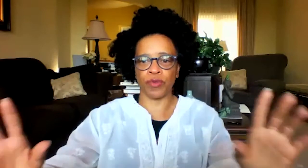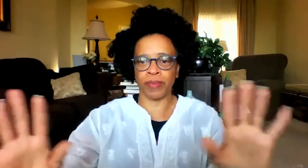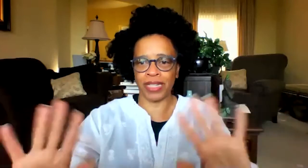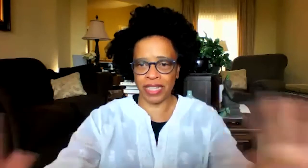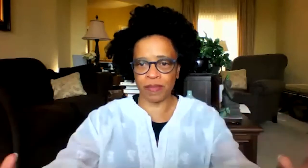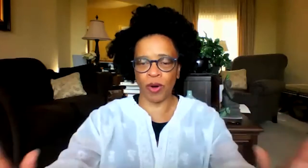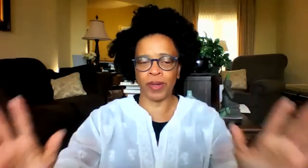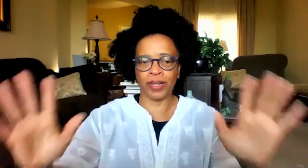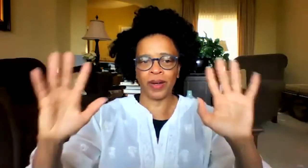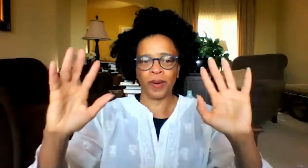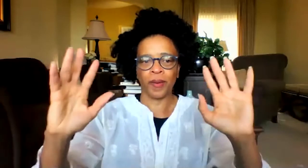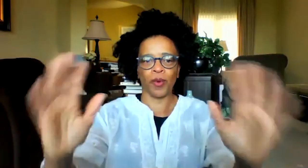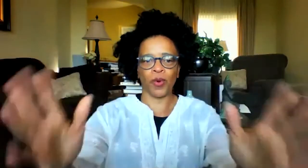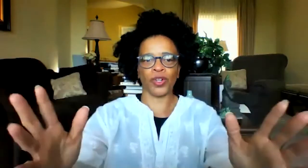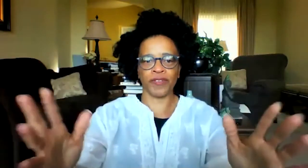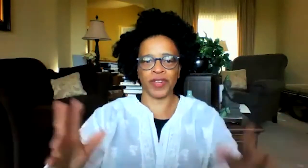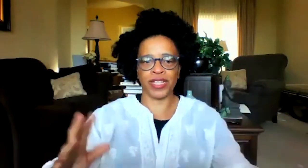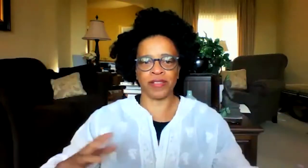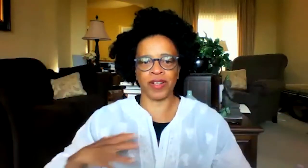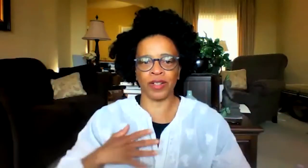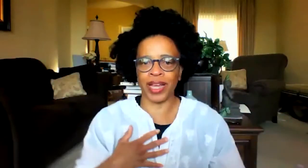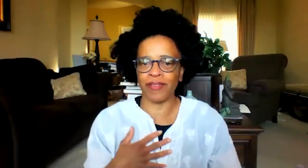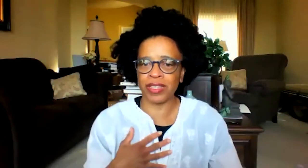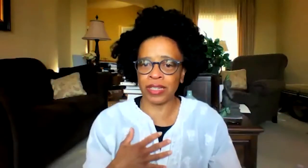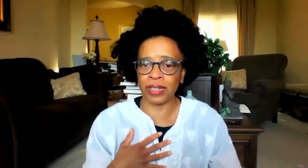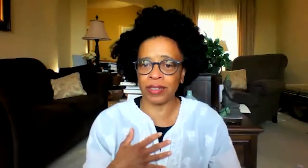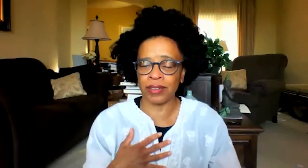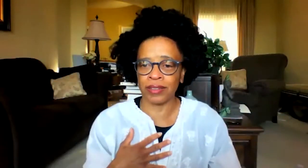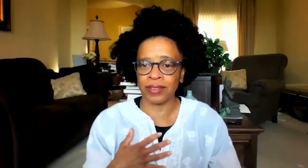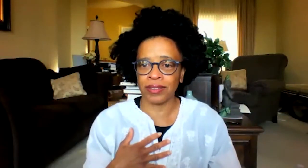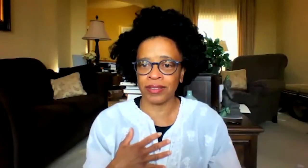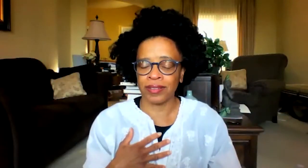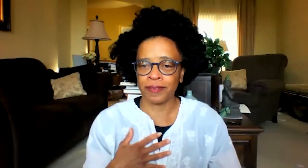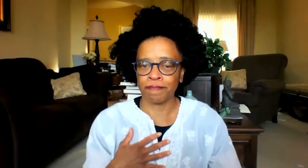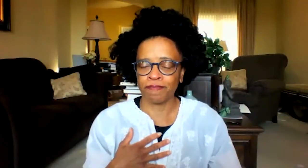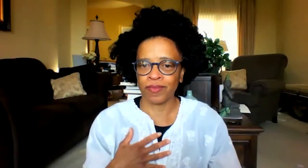of Zoom in this moment more to the faces of color we haven't seen.